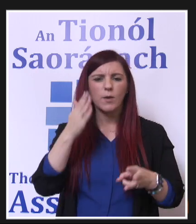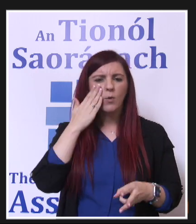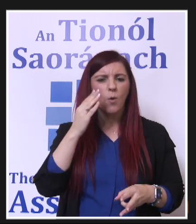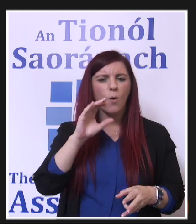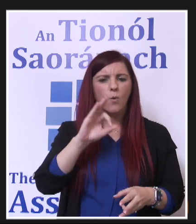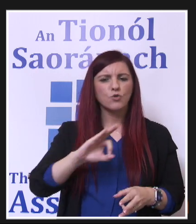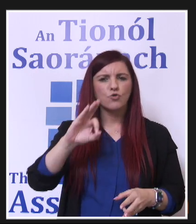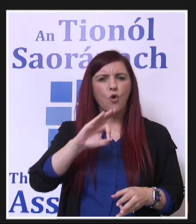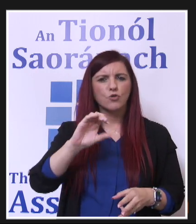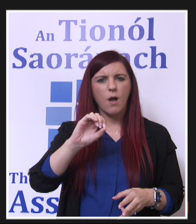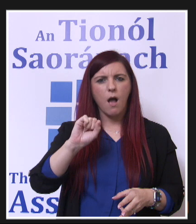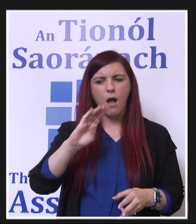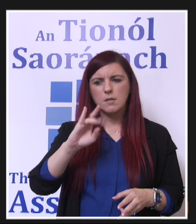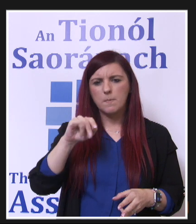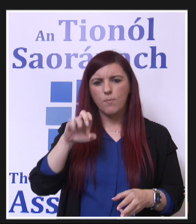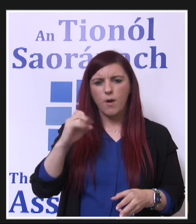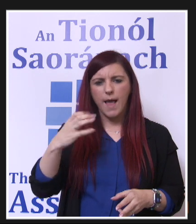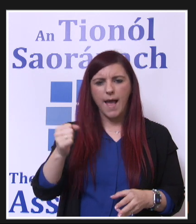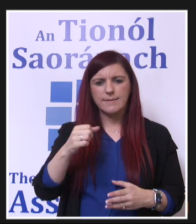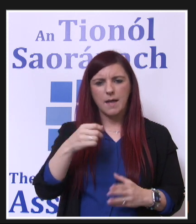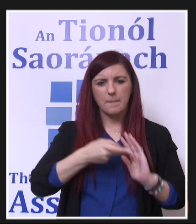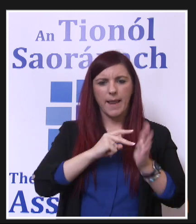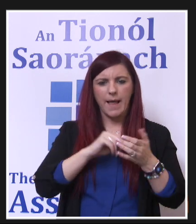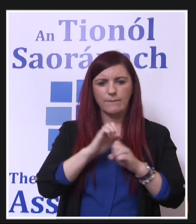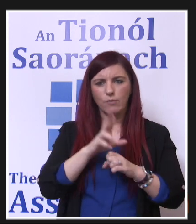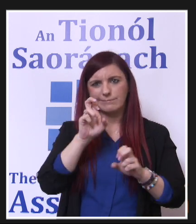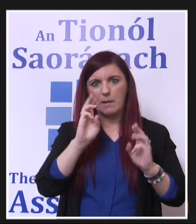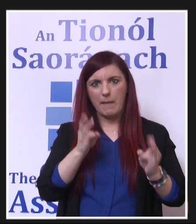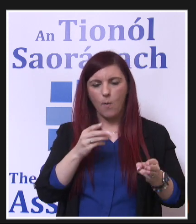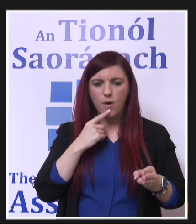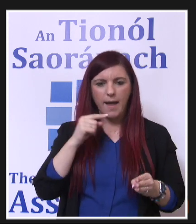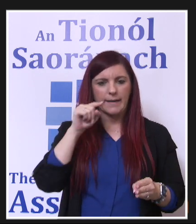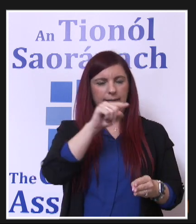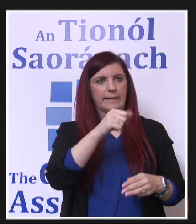agenda around the Northern Powerhouse. And he basically